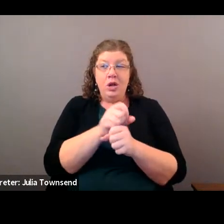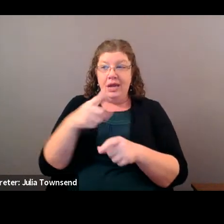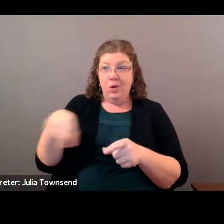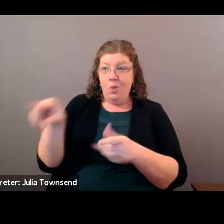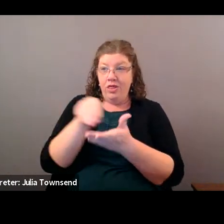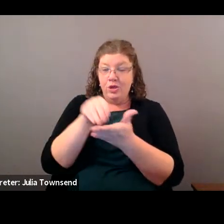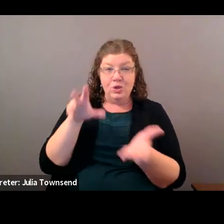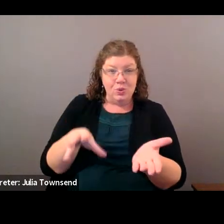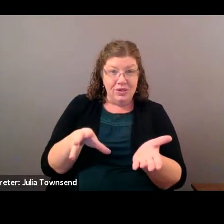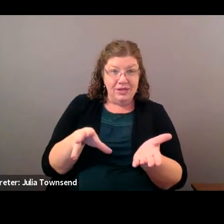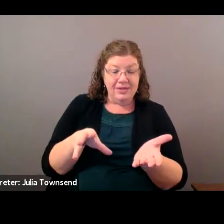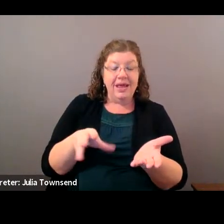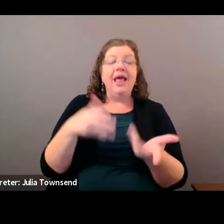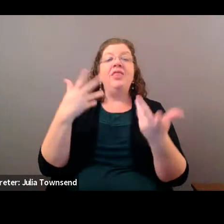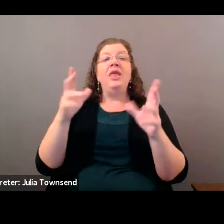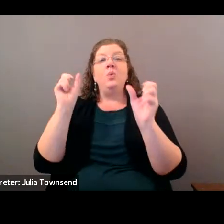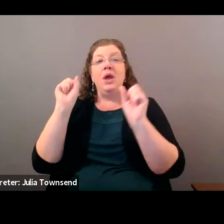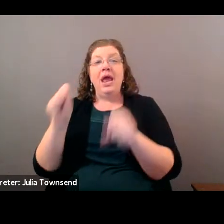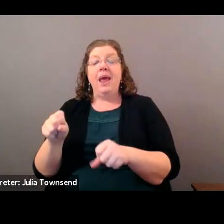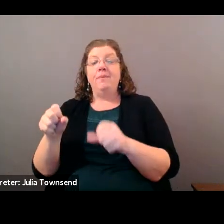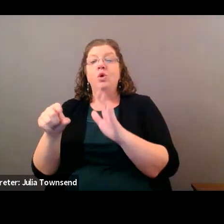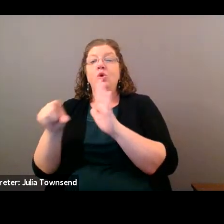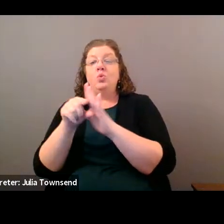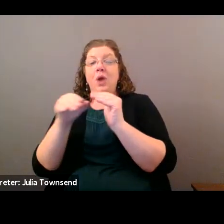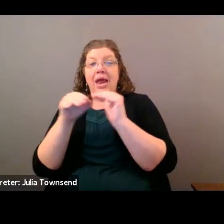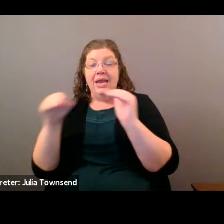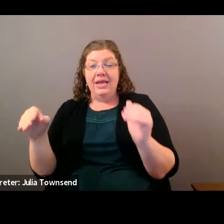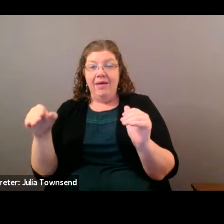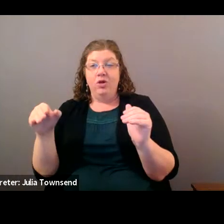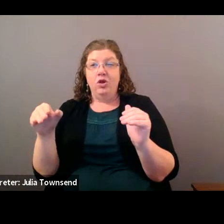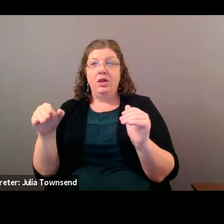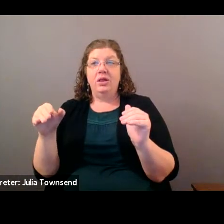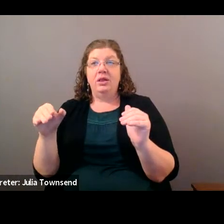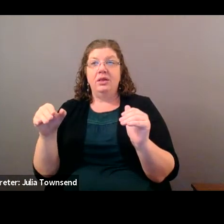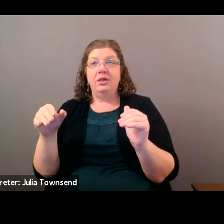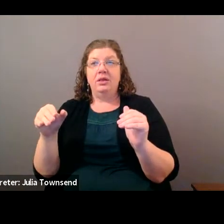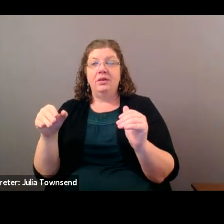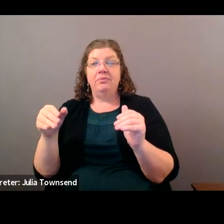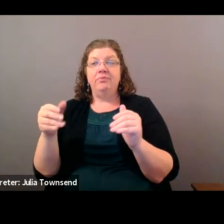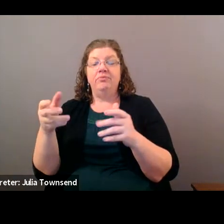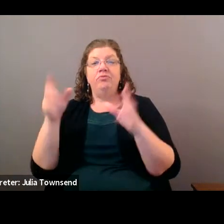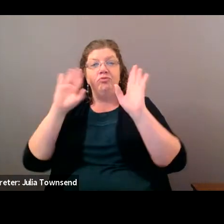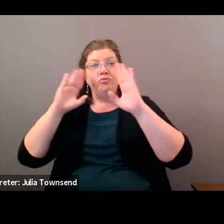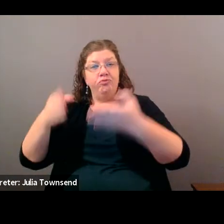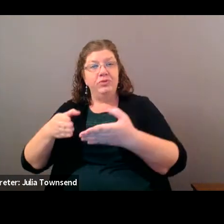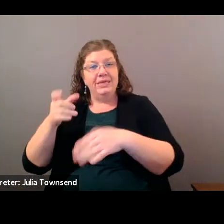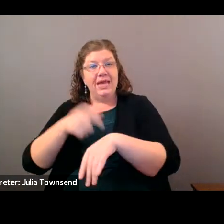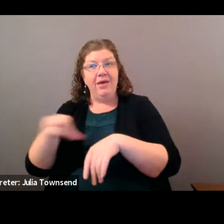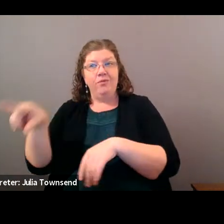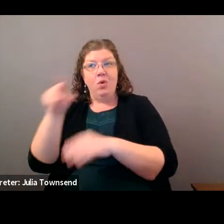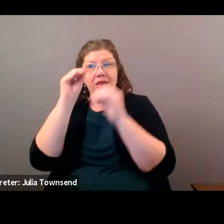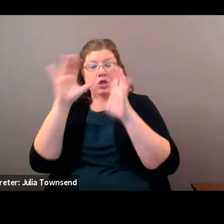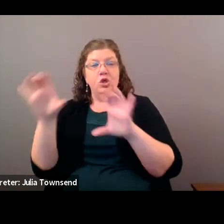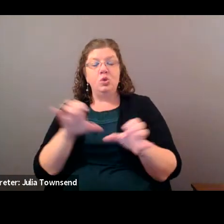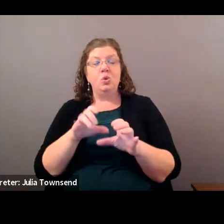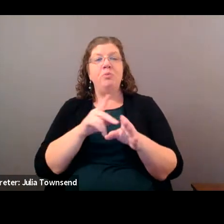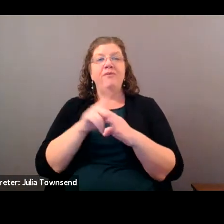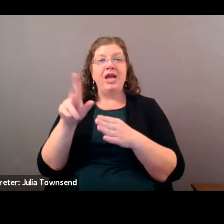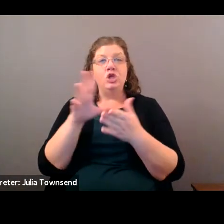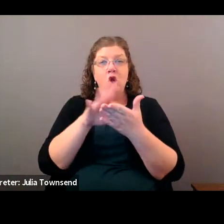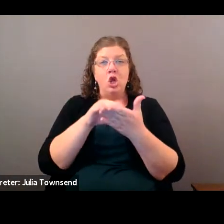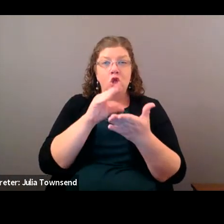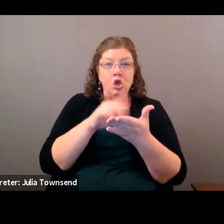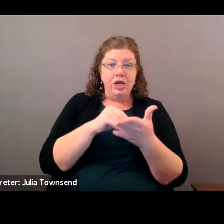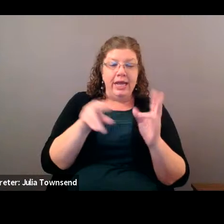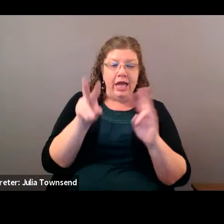and then we are able to pull out grade level time for the teachers to actually do professional learning, looking at data and